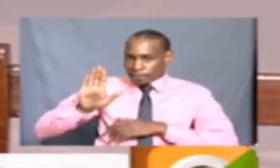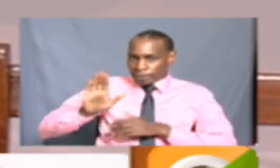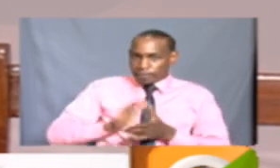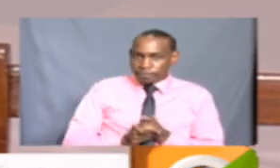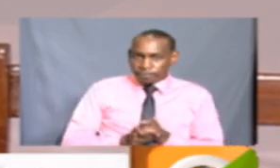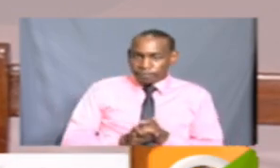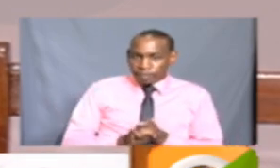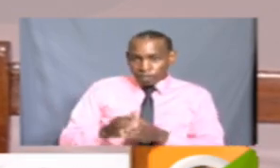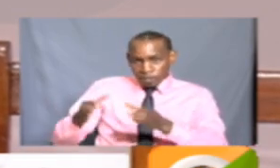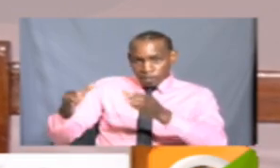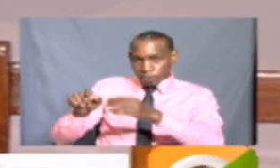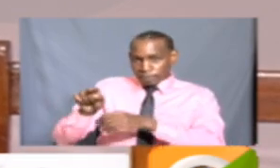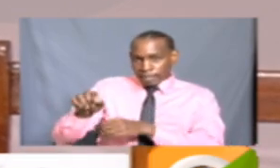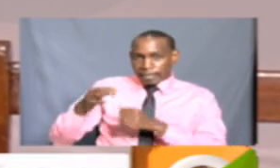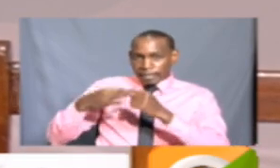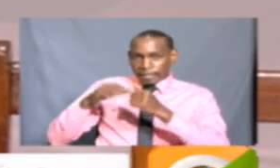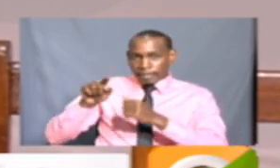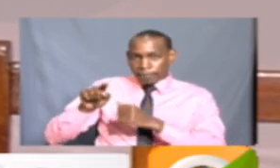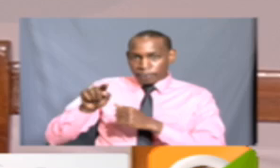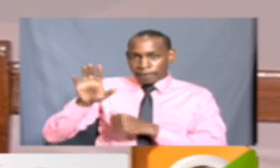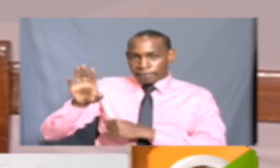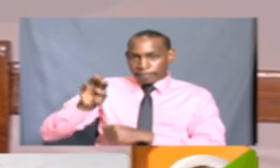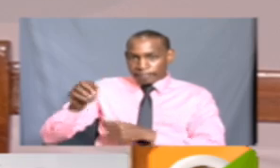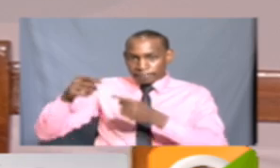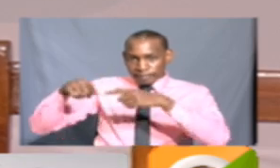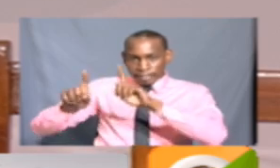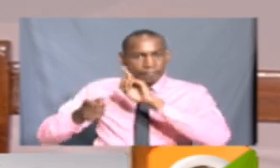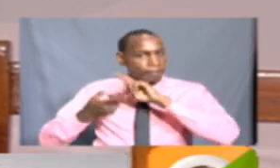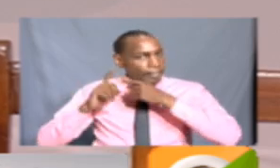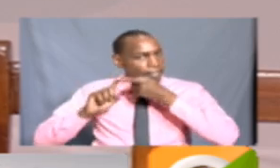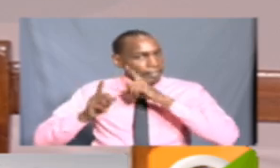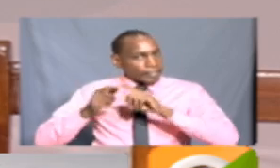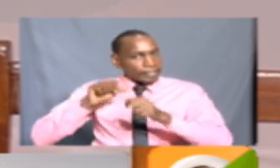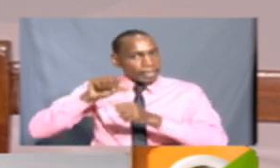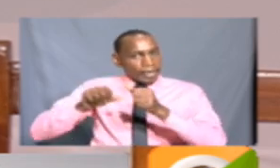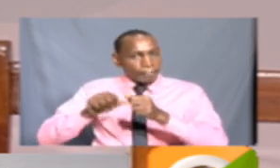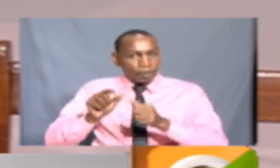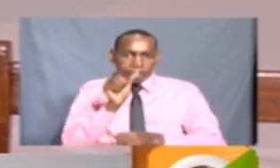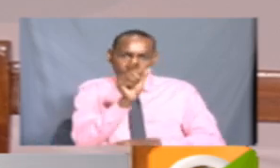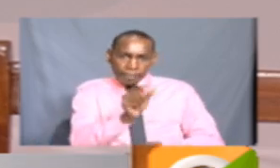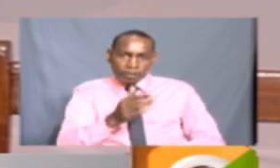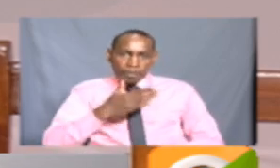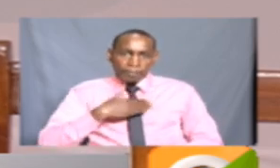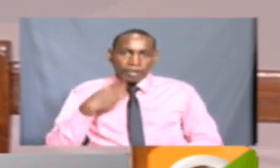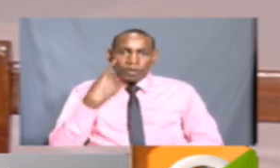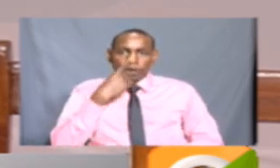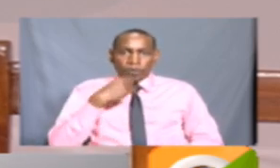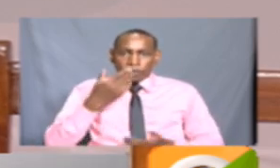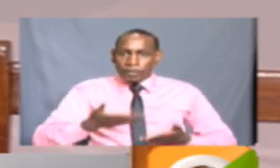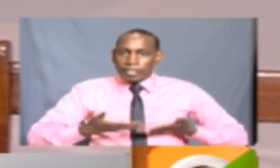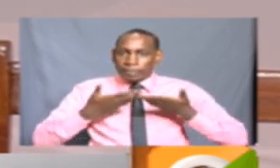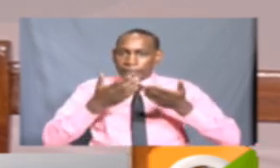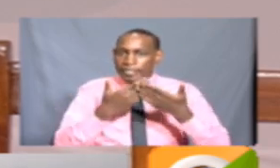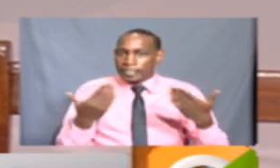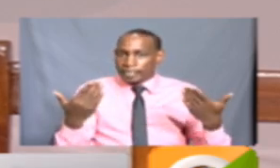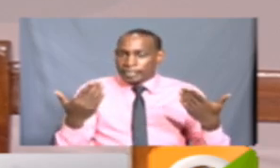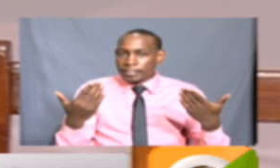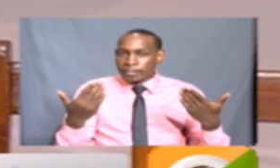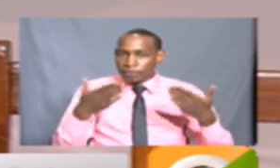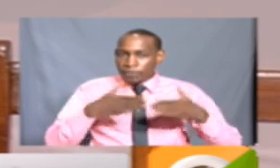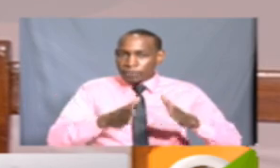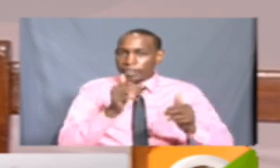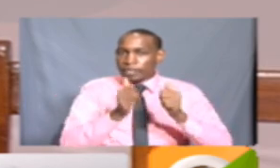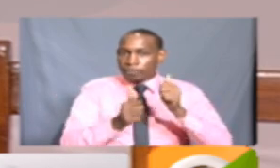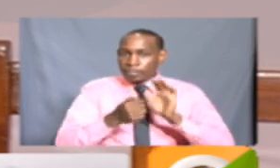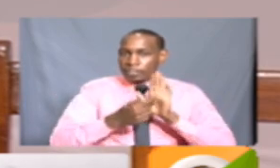they need to ask themselves about our person who is articulating things in a manner